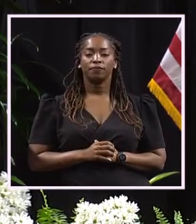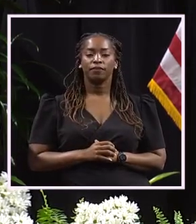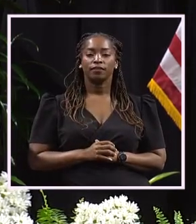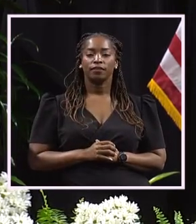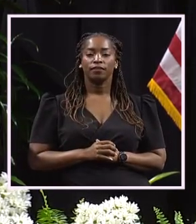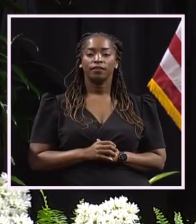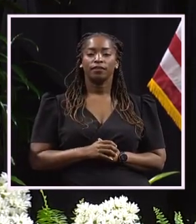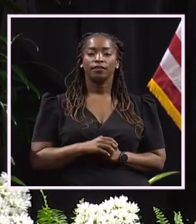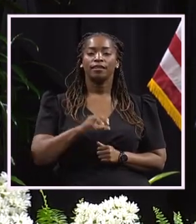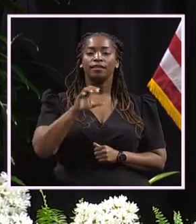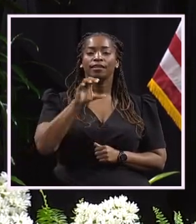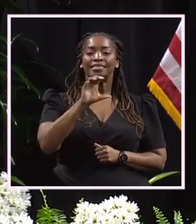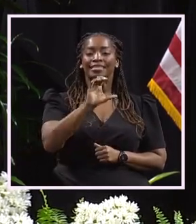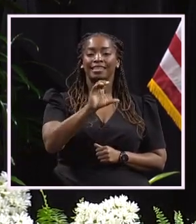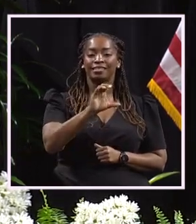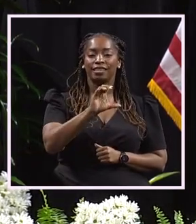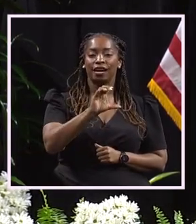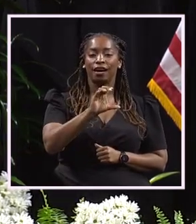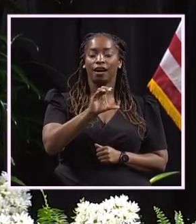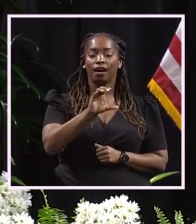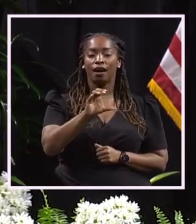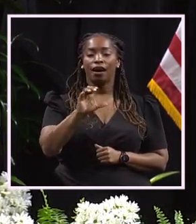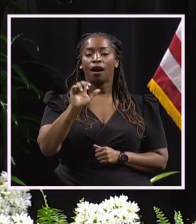Cesar Humberto Cantu III.